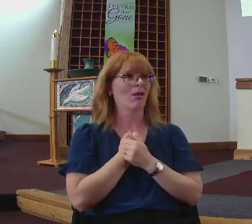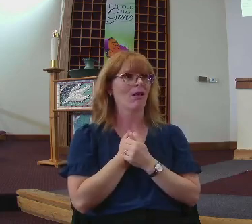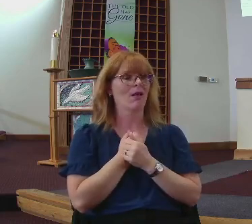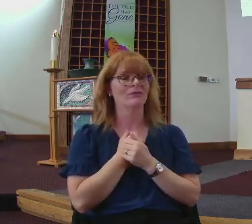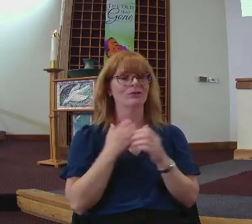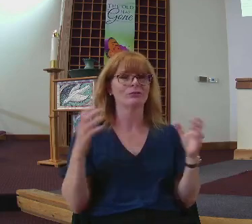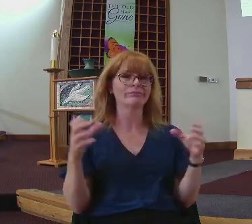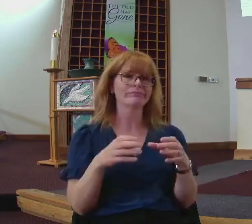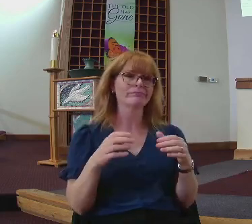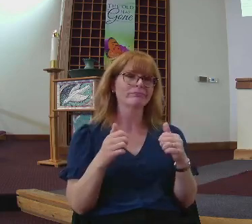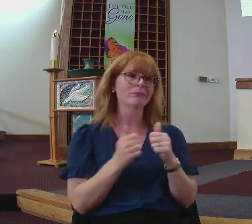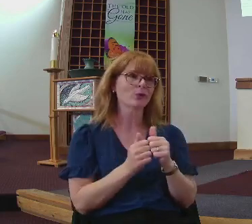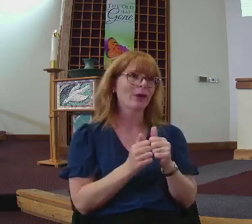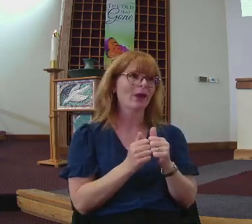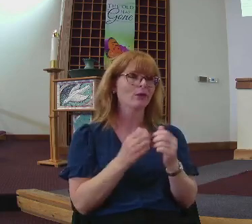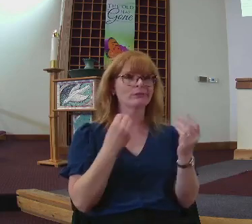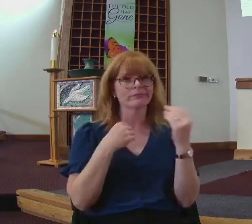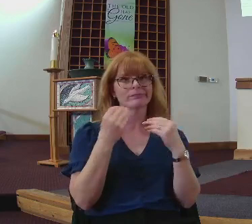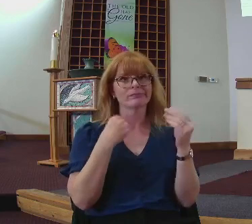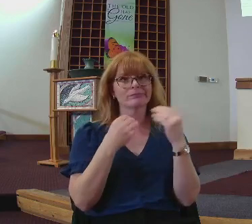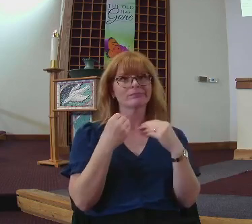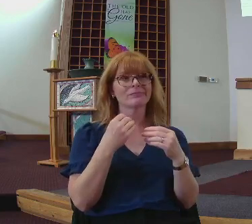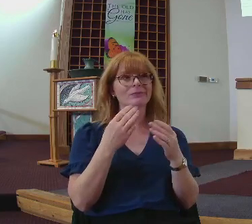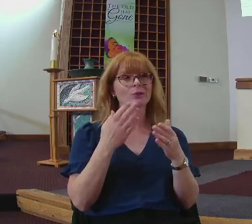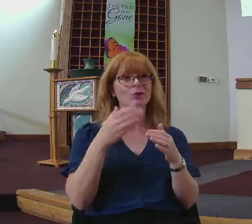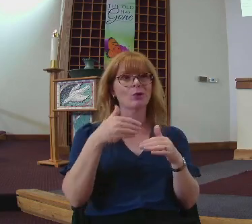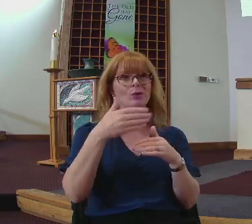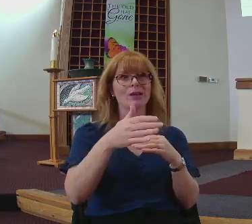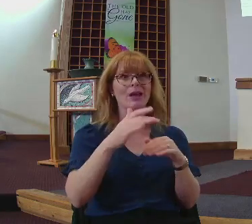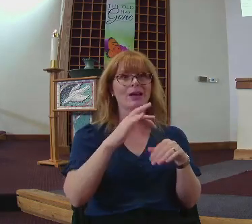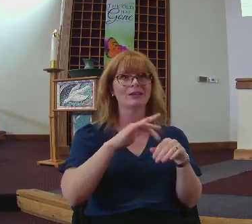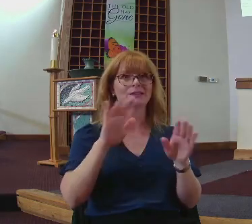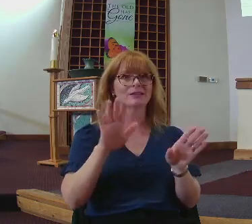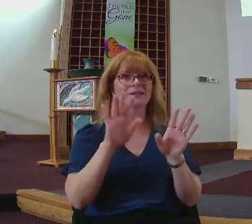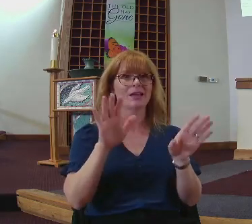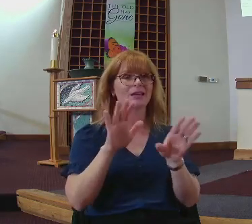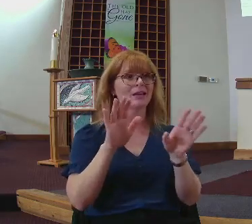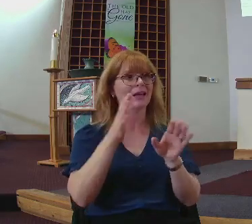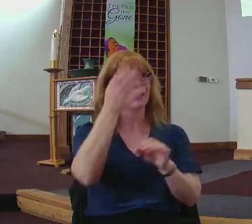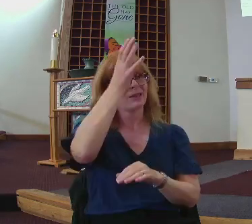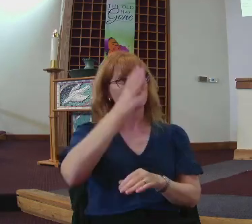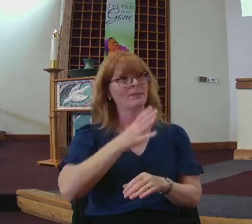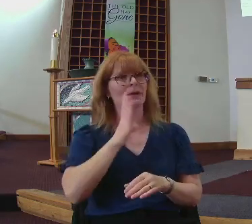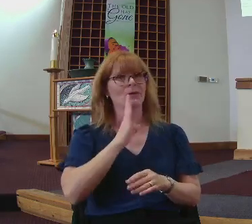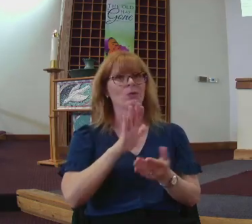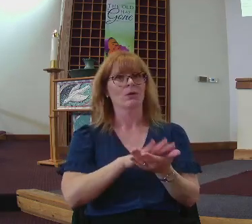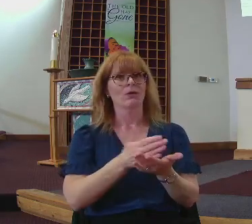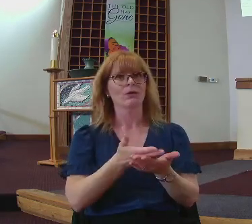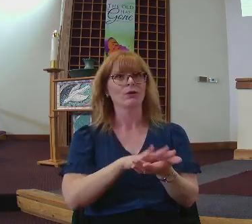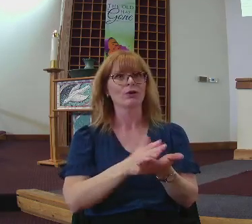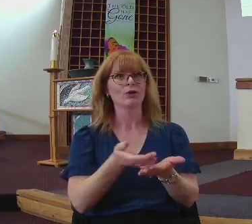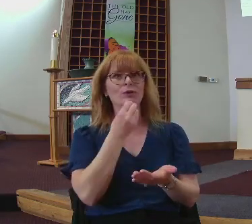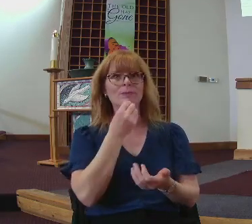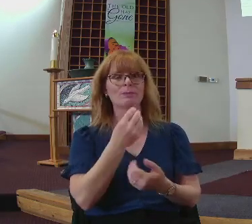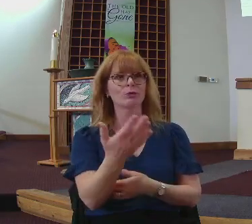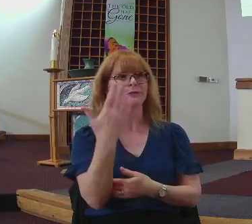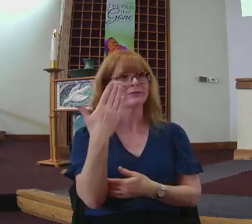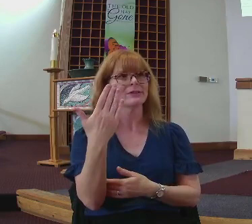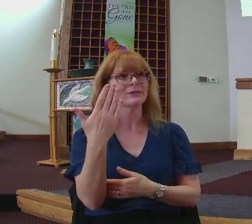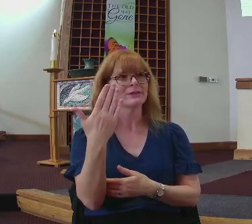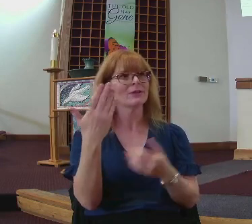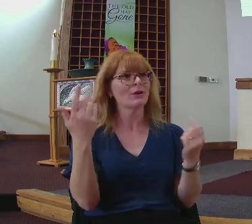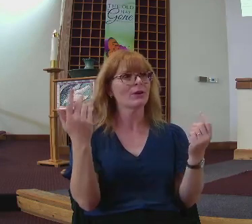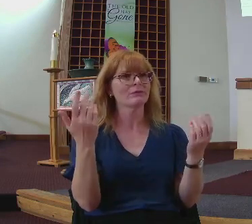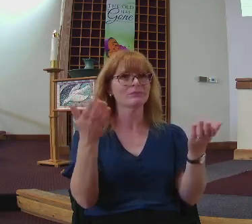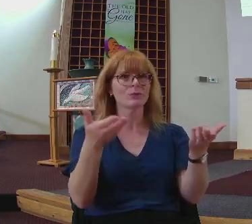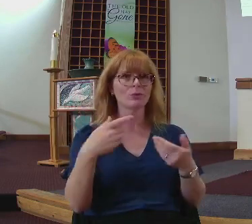together. And so next Sunday, a group of men are cooking breakfast. It is going to be in the fellowship hall, and we encourage you to come